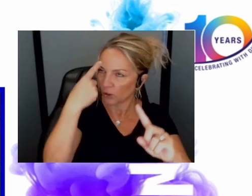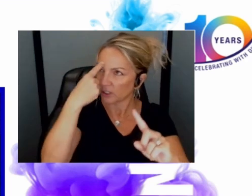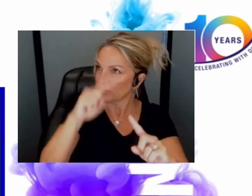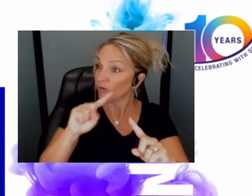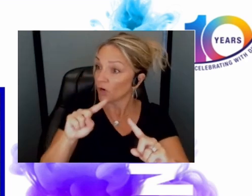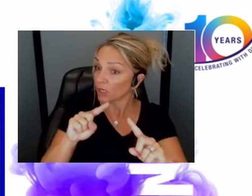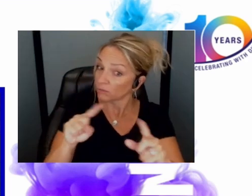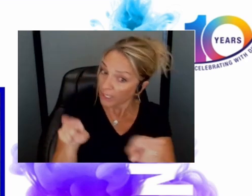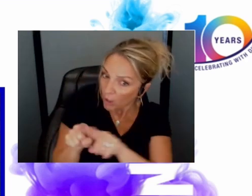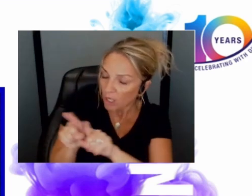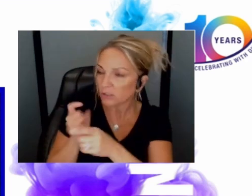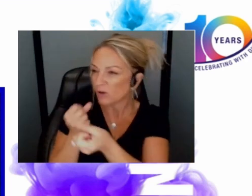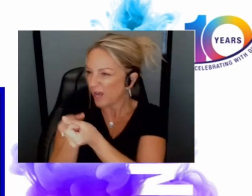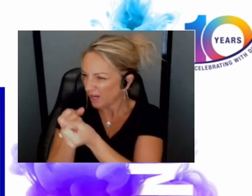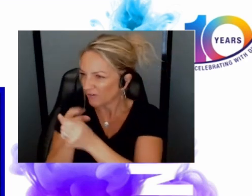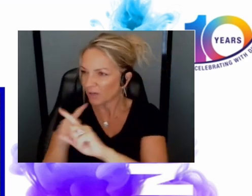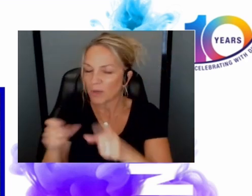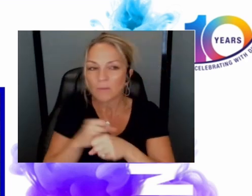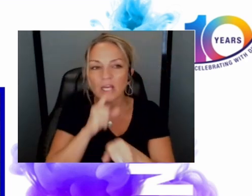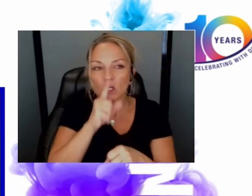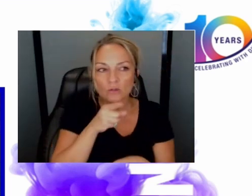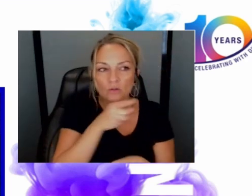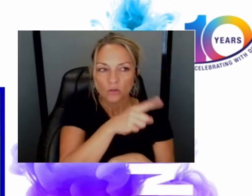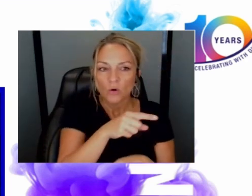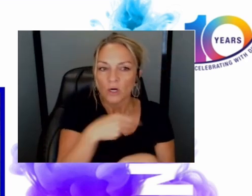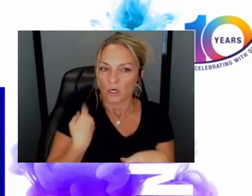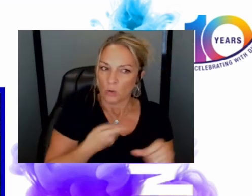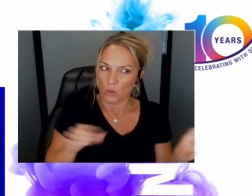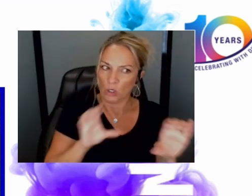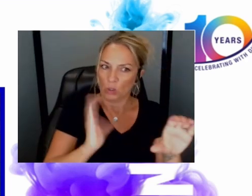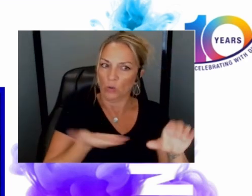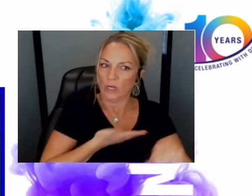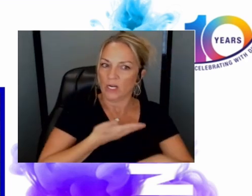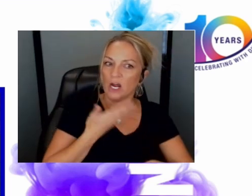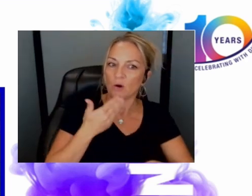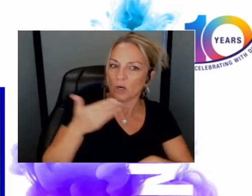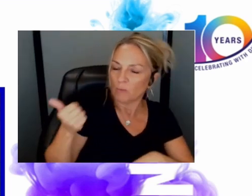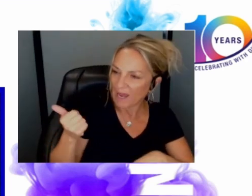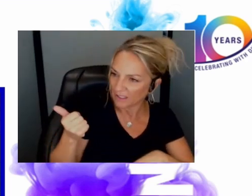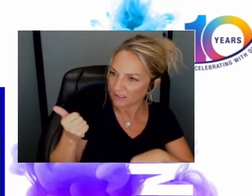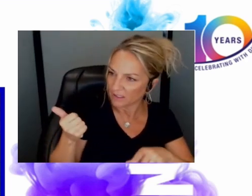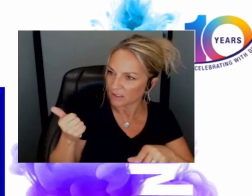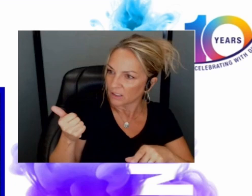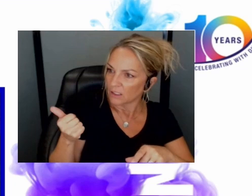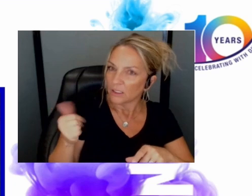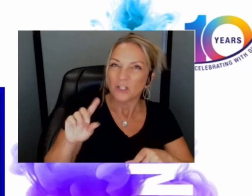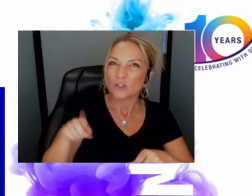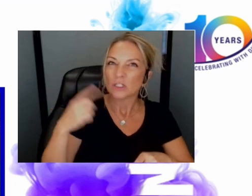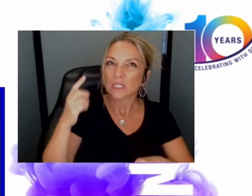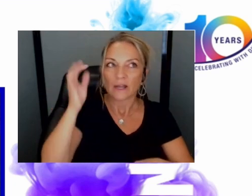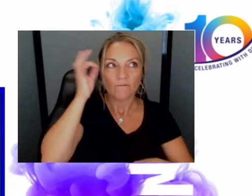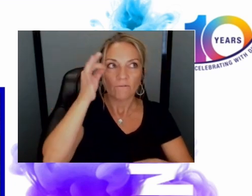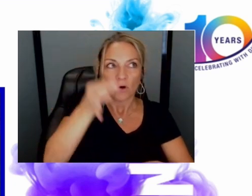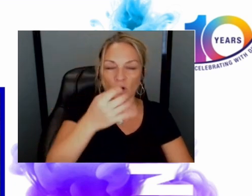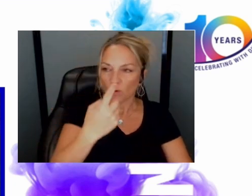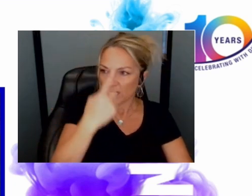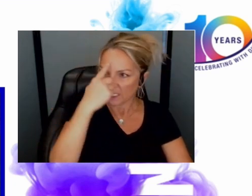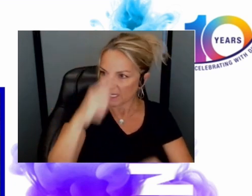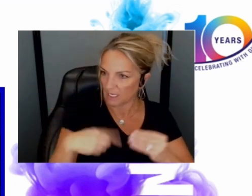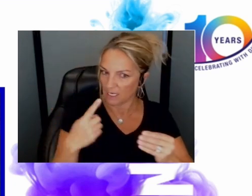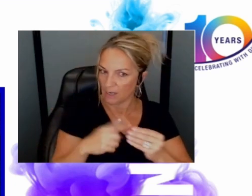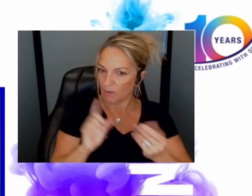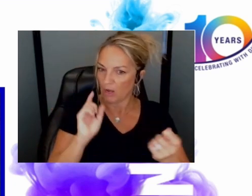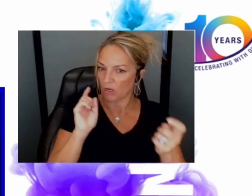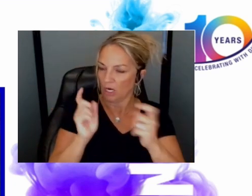doing our best. We're staying contemporary with external benchmarks, or even being forward thinking about accommodations